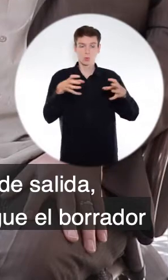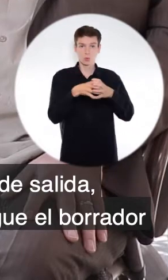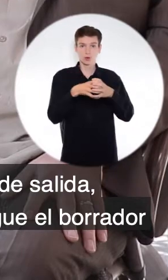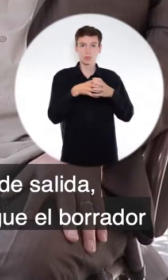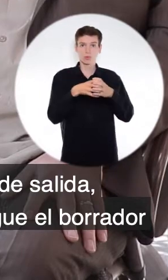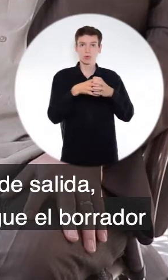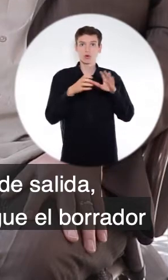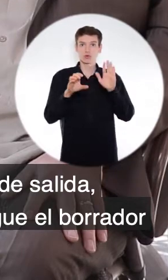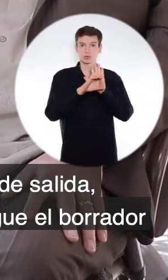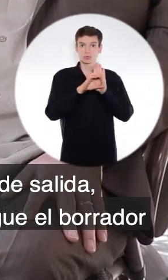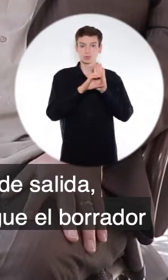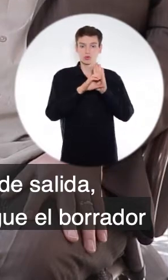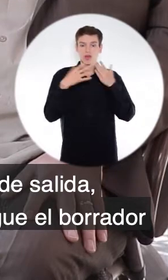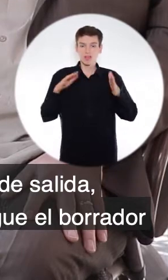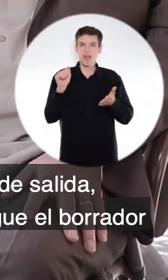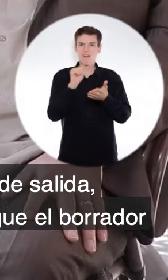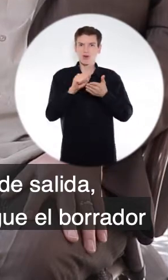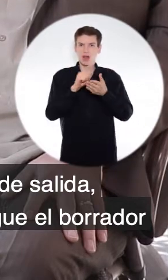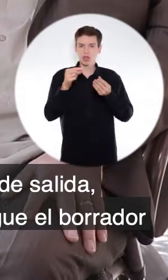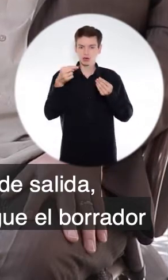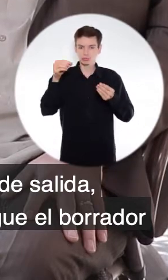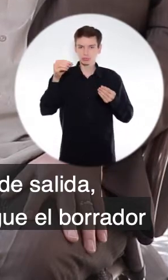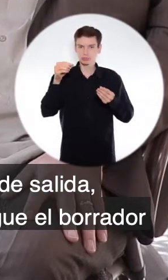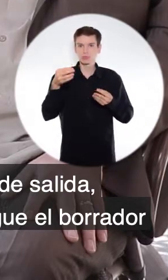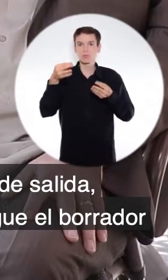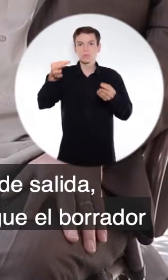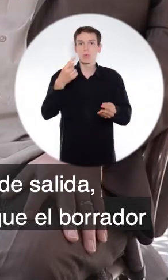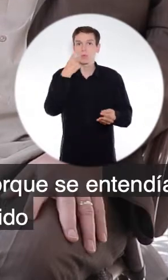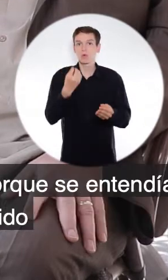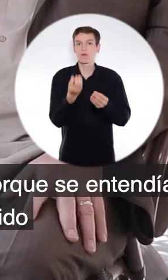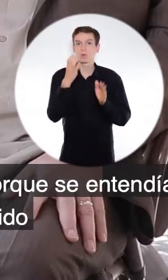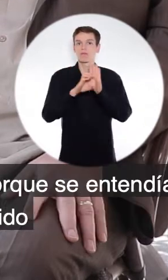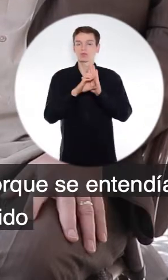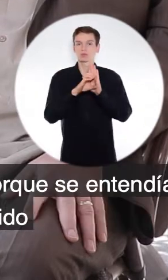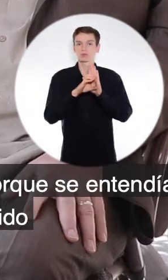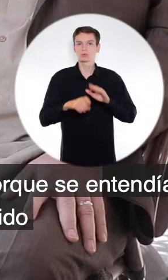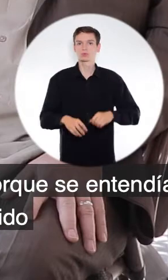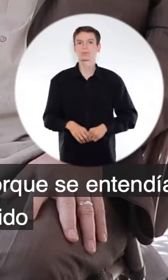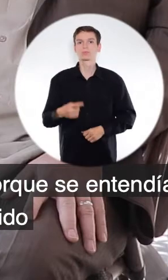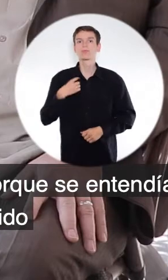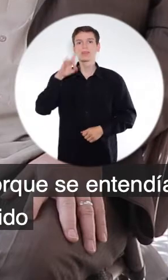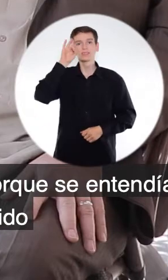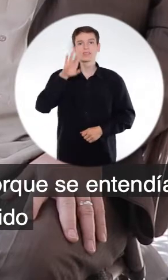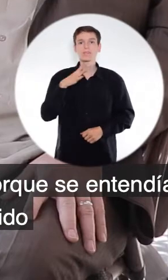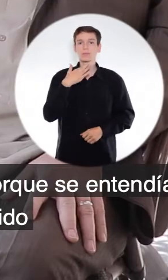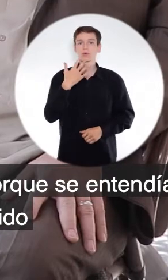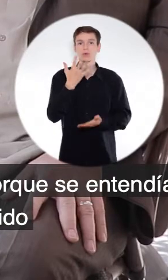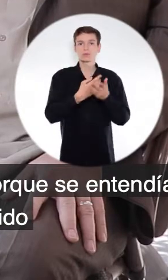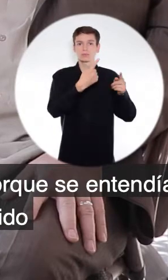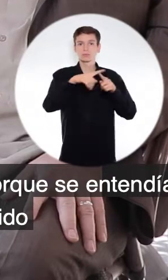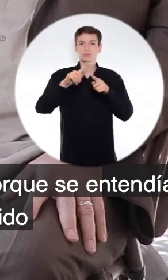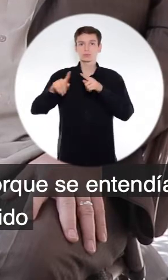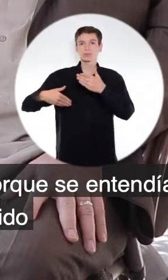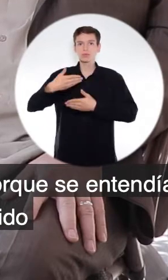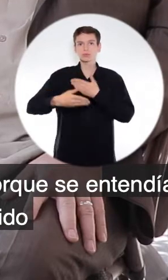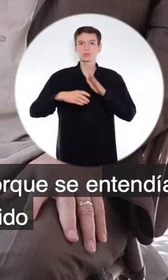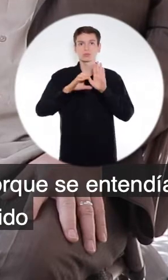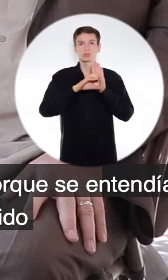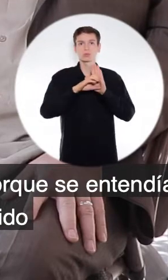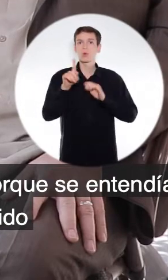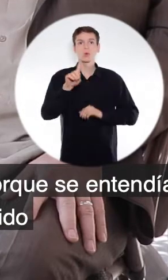draft a new constitution. We know that in other constituent processes it was not used,